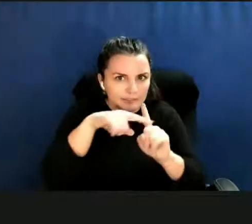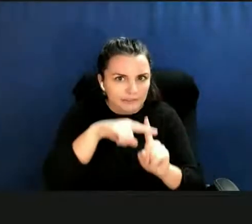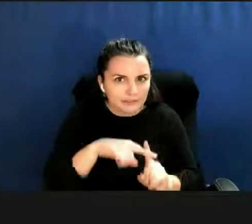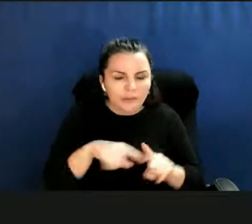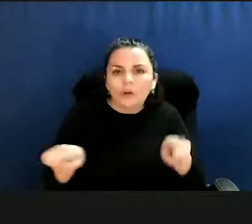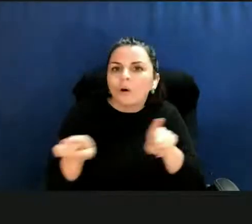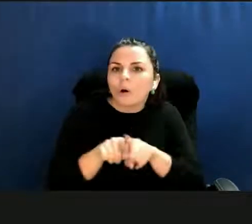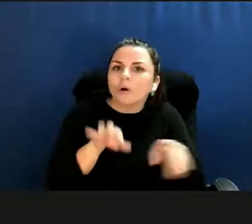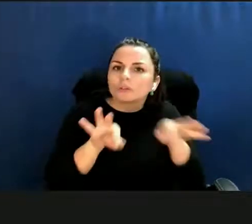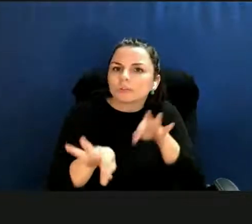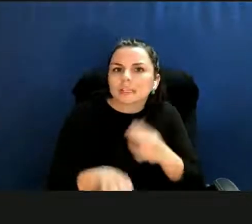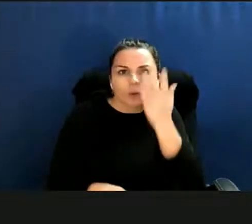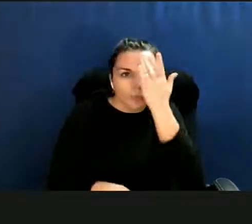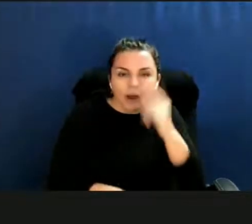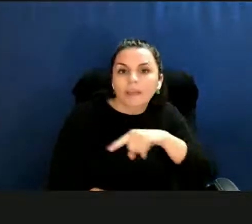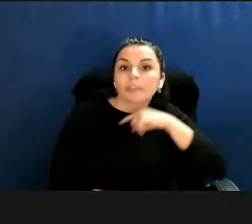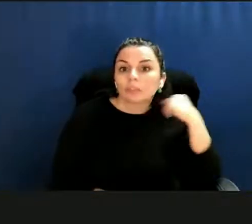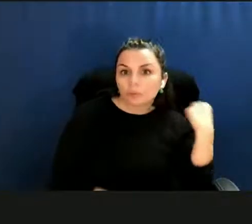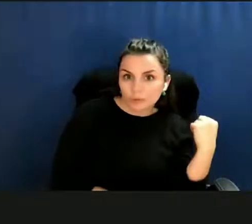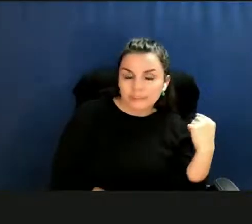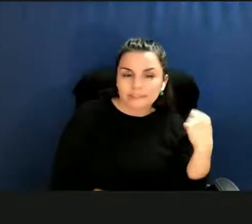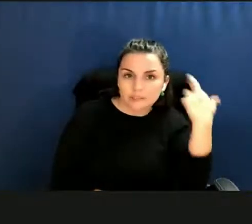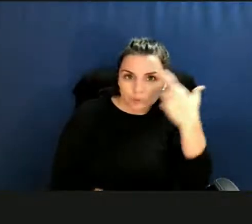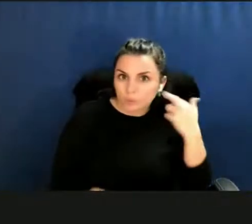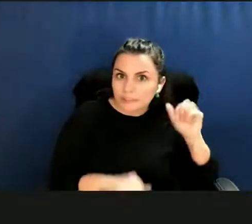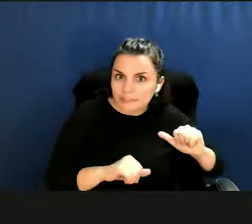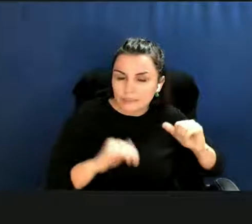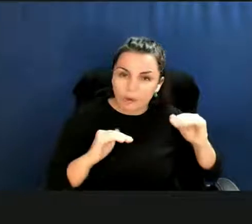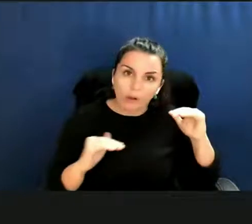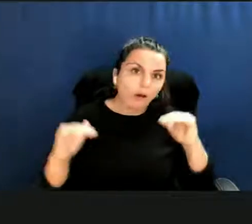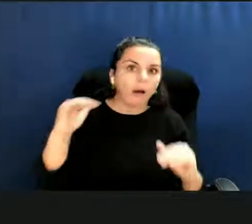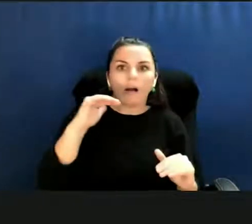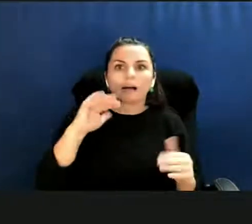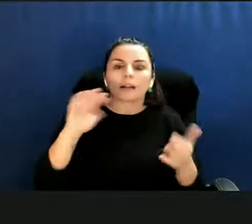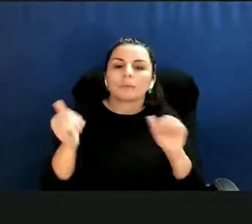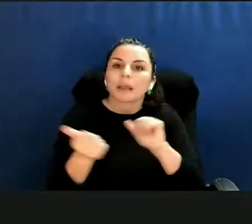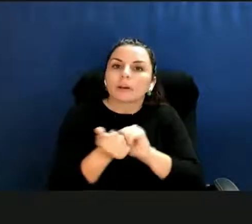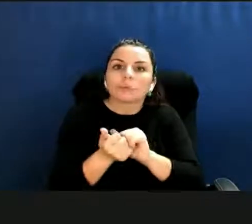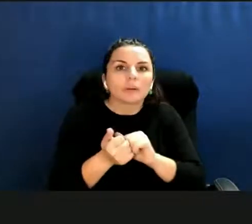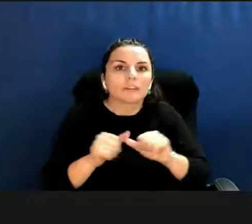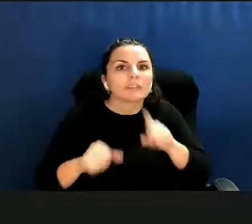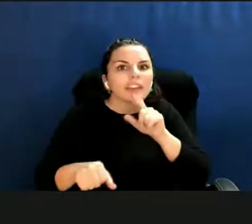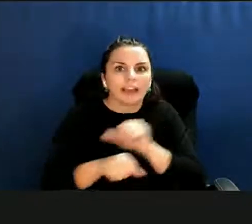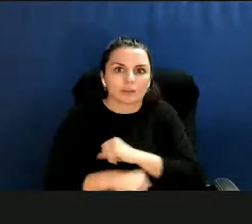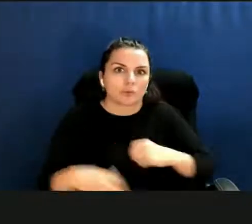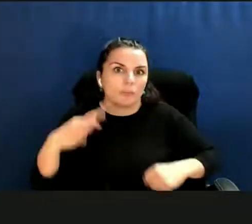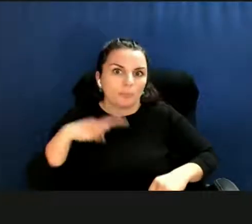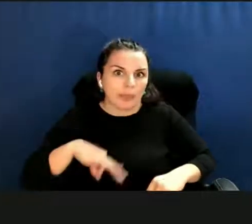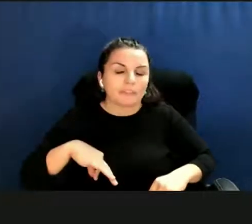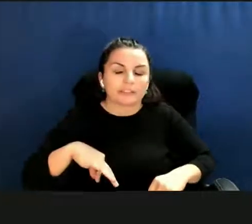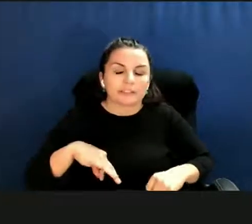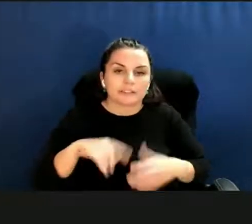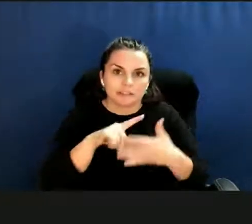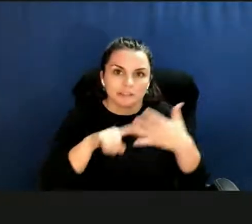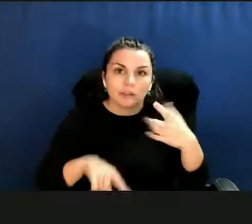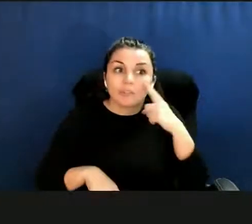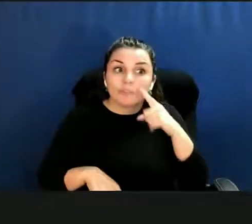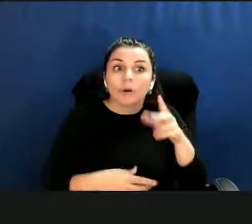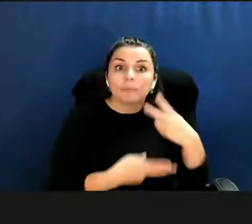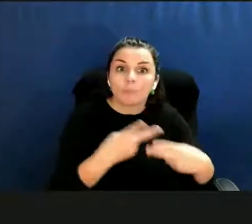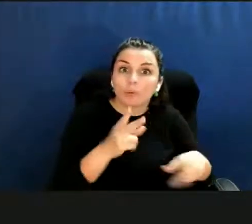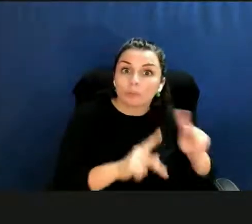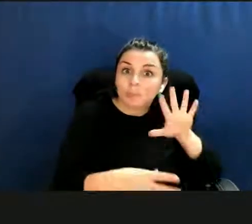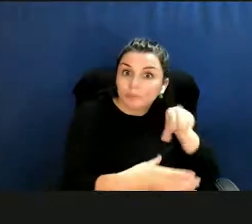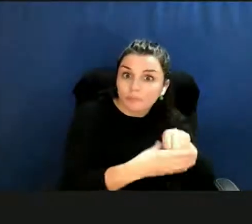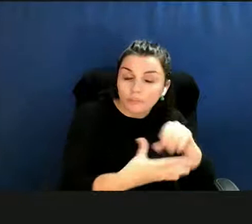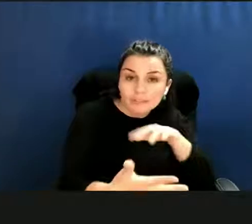why the risks to the subjects are reasonable in relation to what these anticipated benefits are for the participant and for others. And